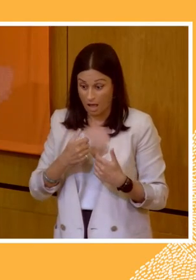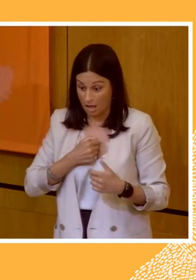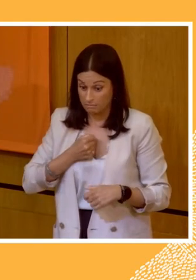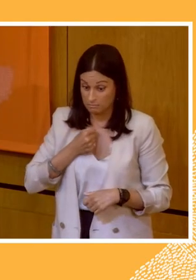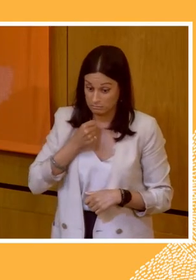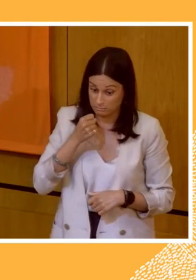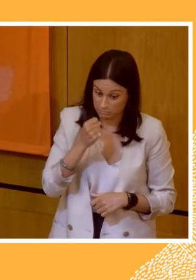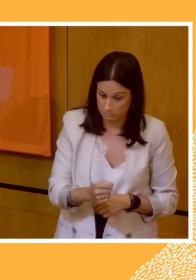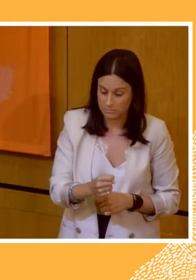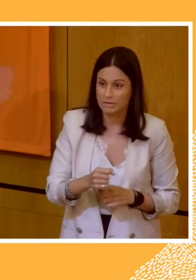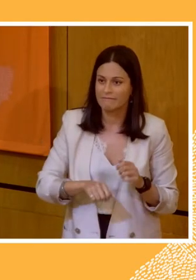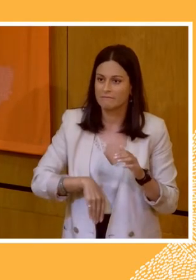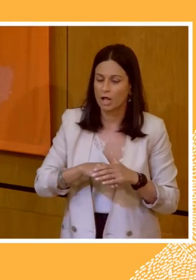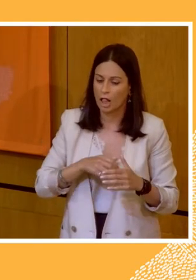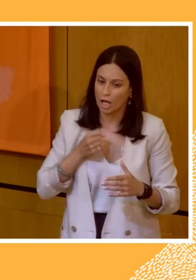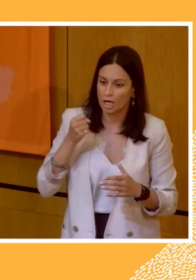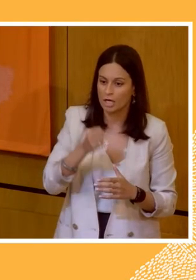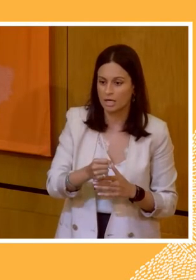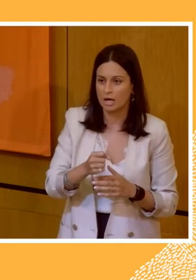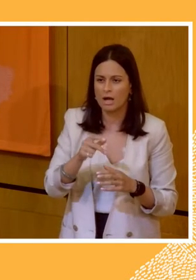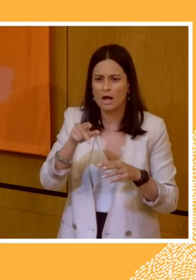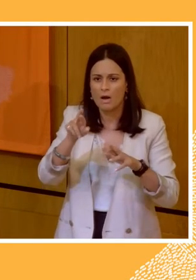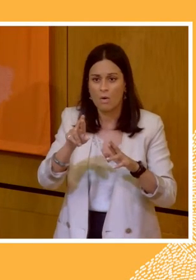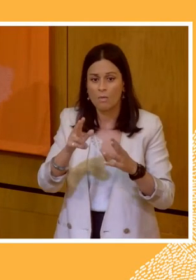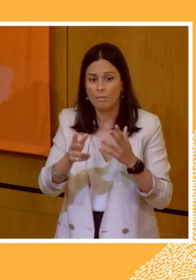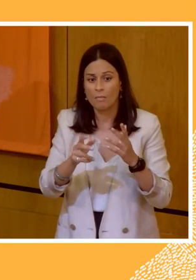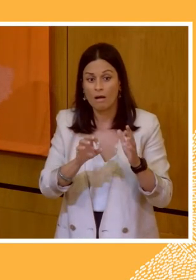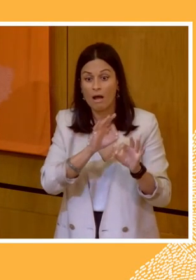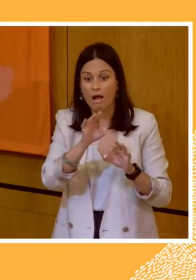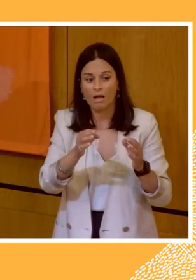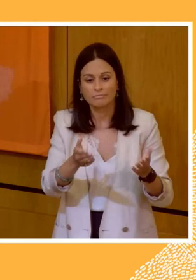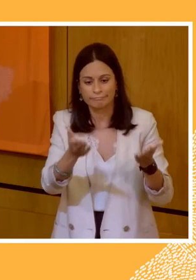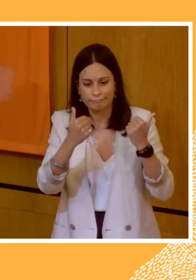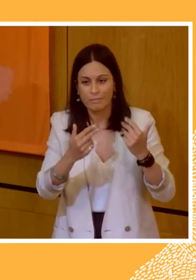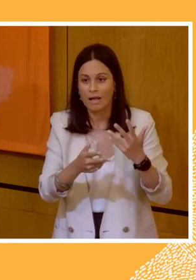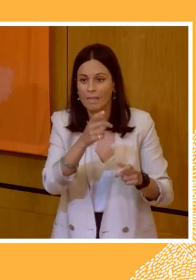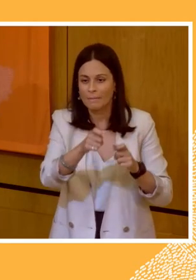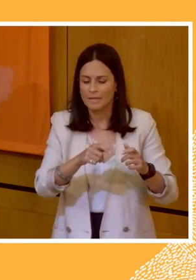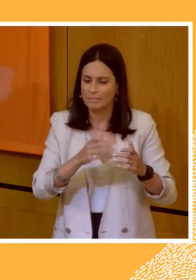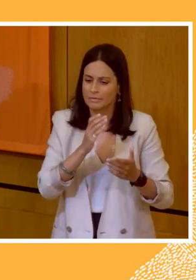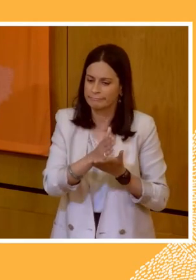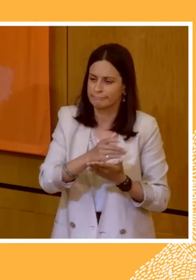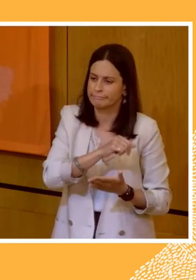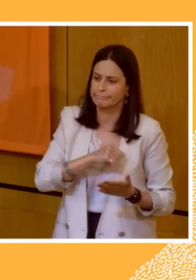myself to it, and I hopefully allow others to bring themselves to it as well.